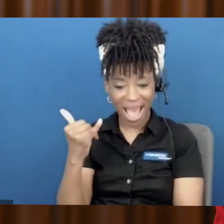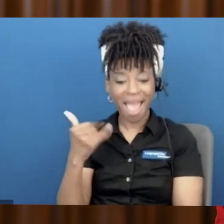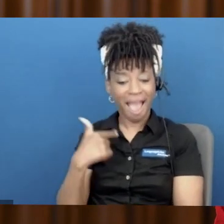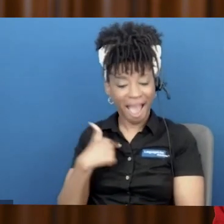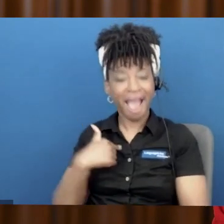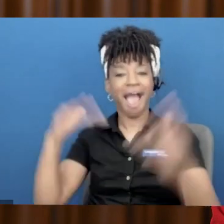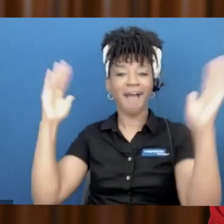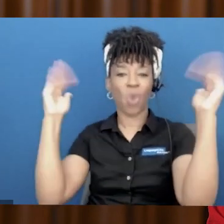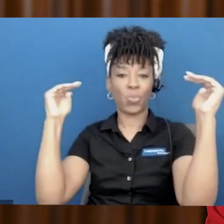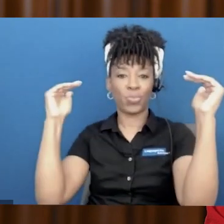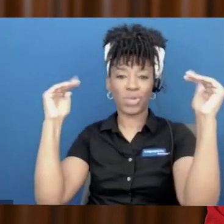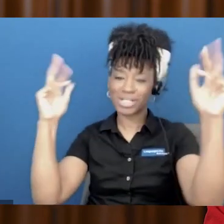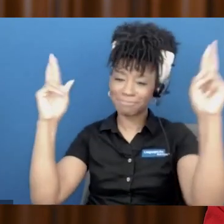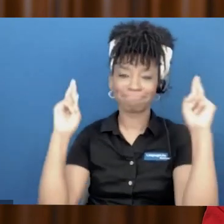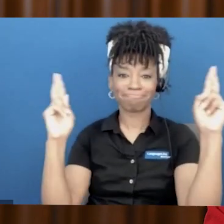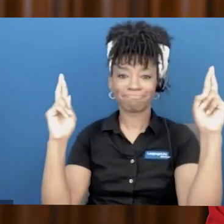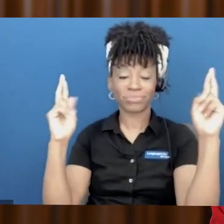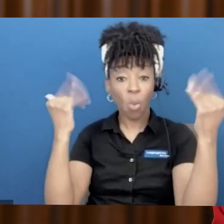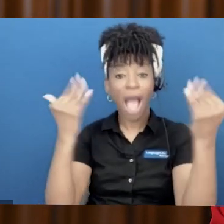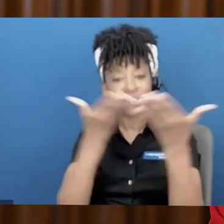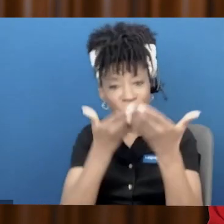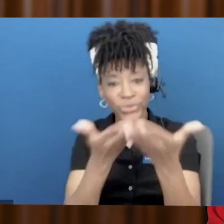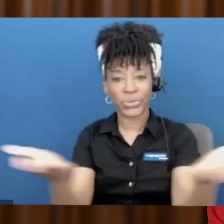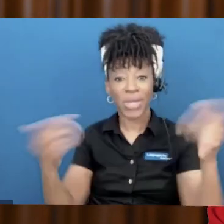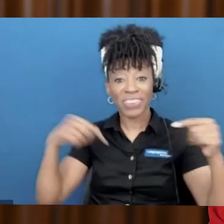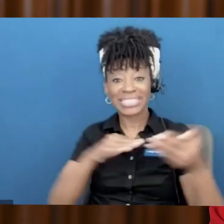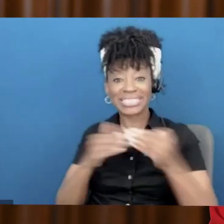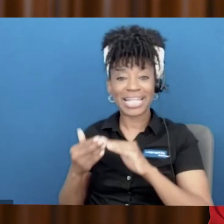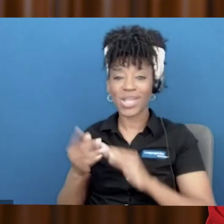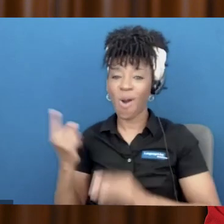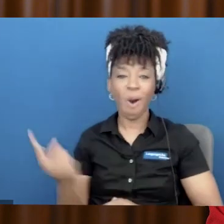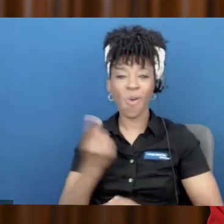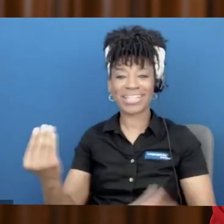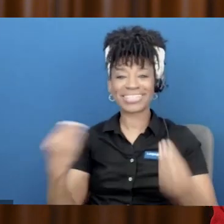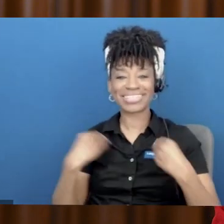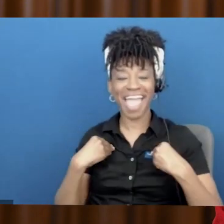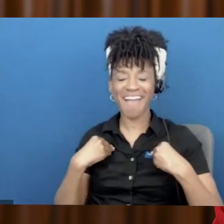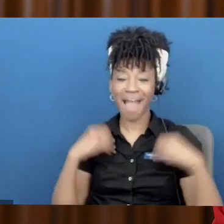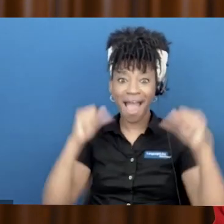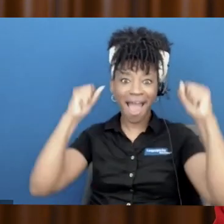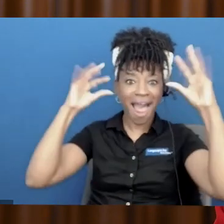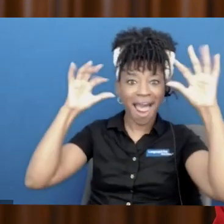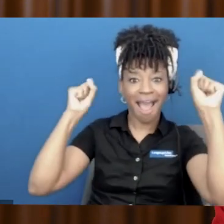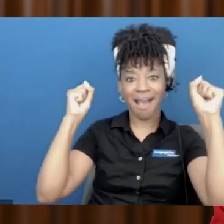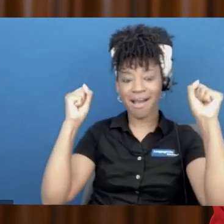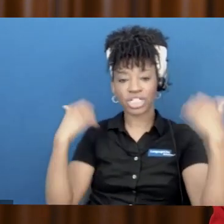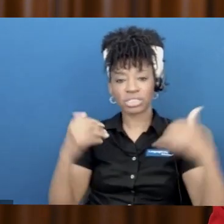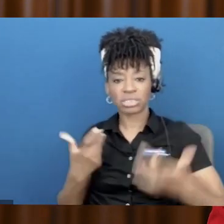hope because of you, because this city never ceases to amaze me with its generosity and